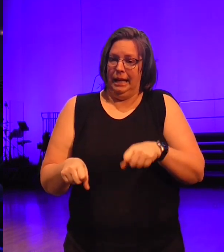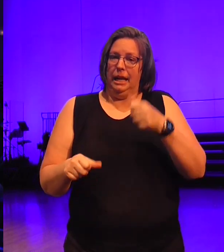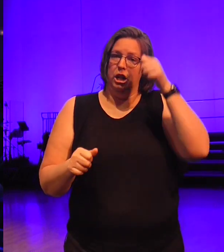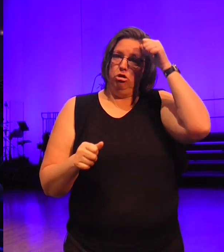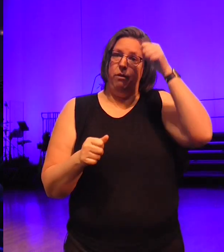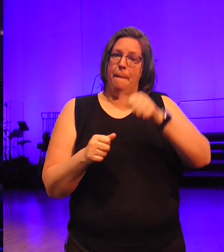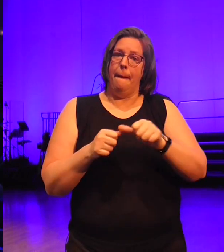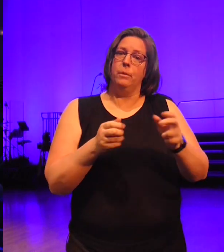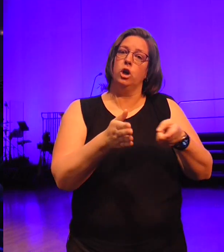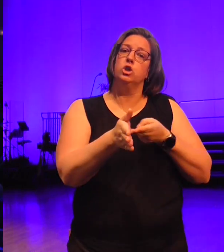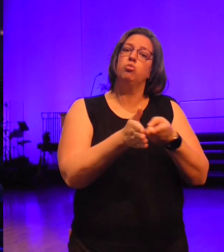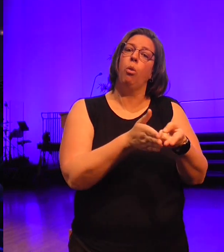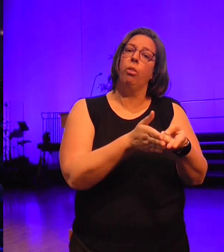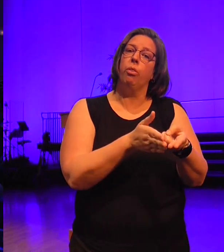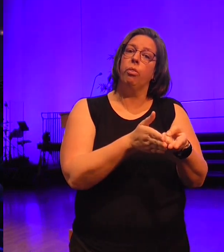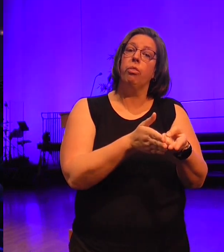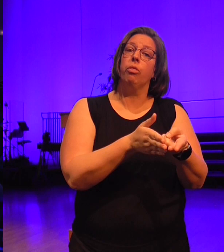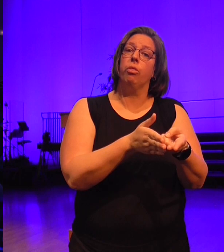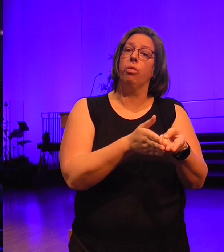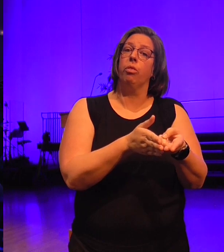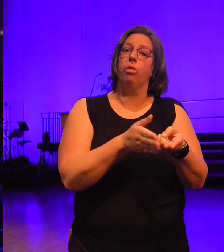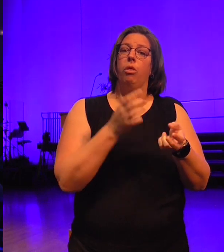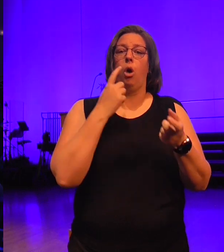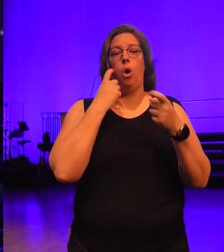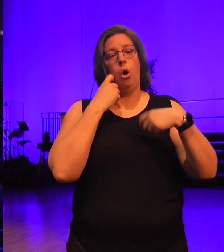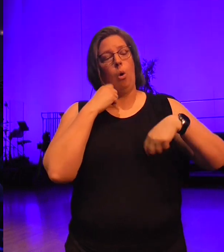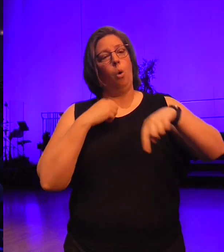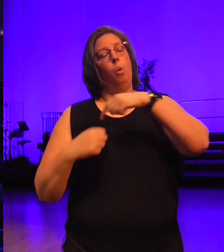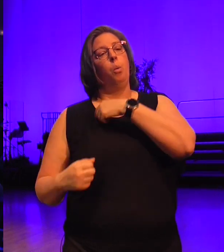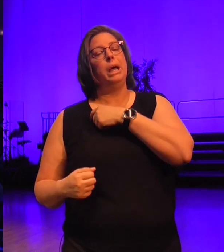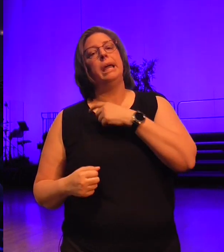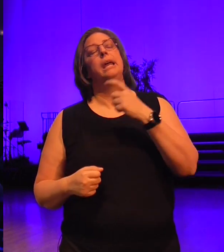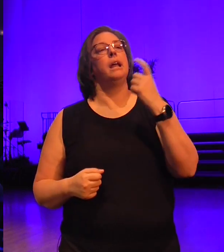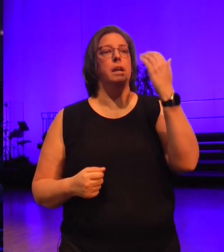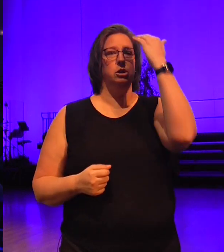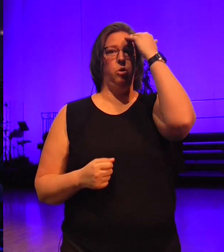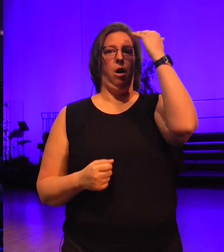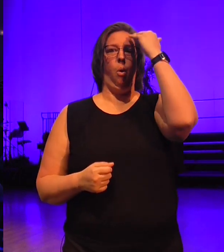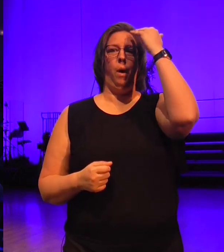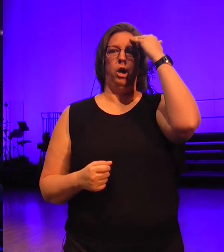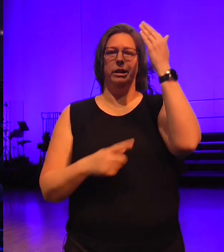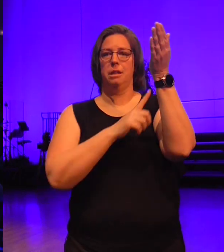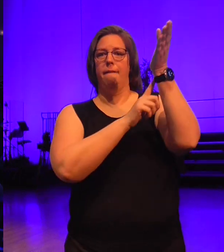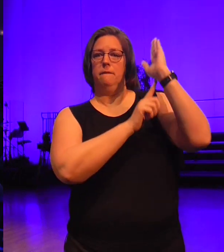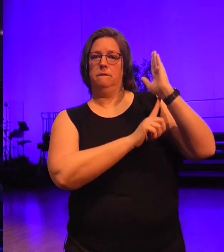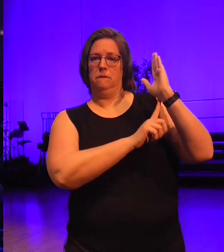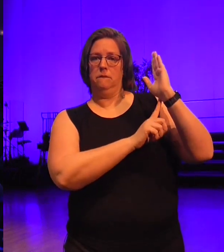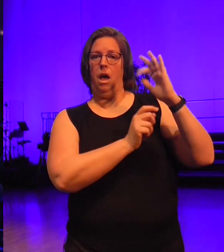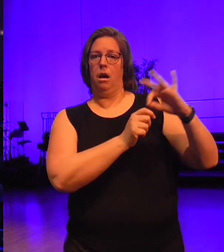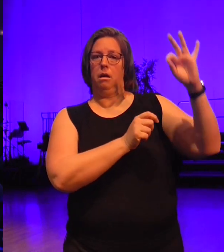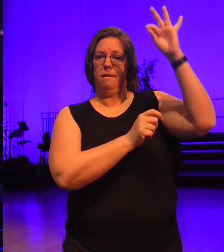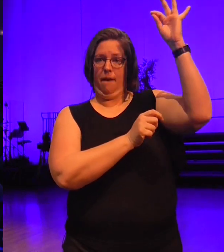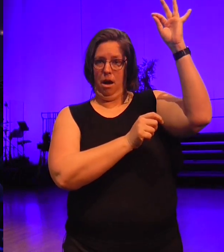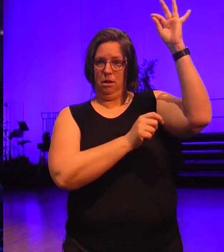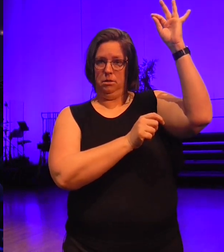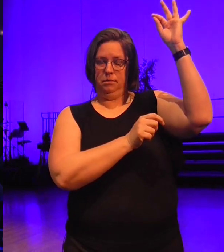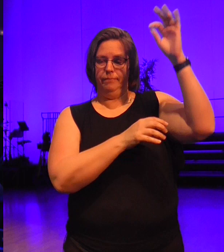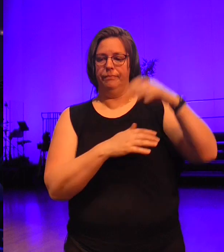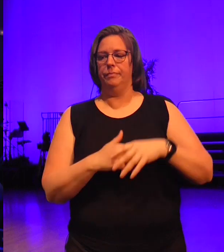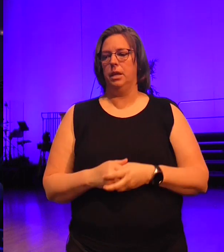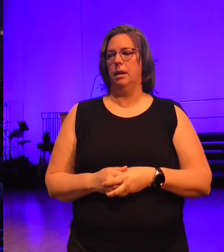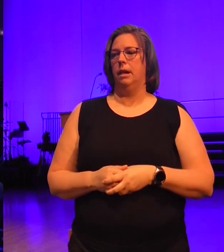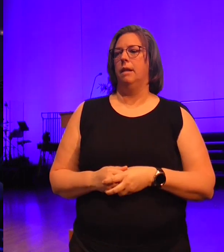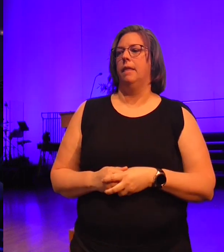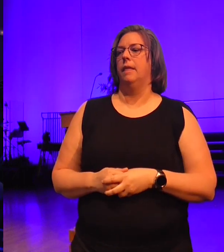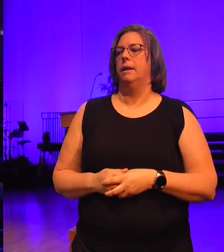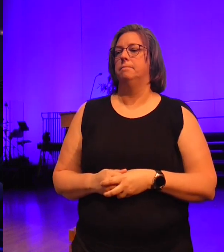all about our ability to go into an awareness of the divine. Emmett Fox, the great metaphysician, put